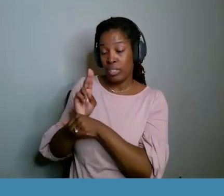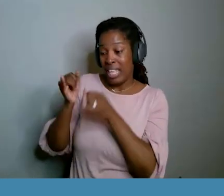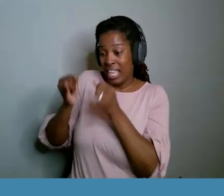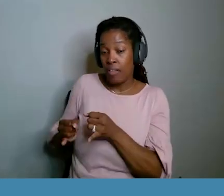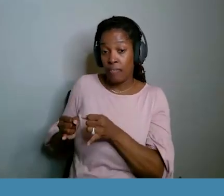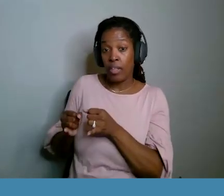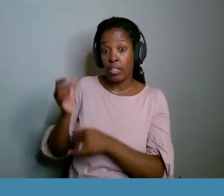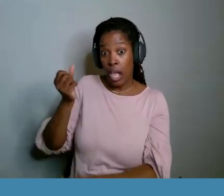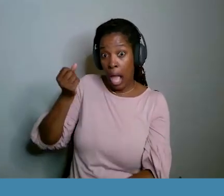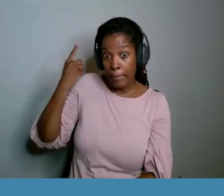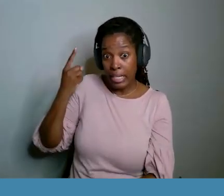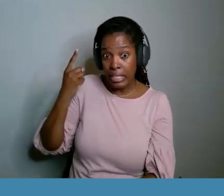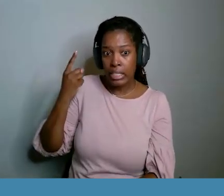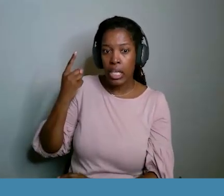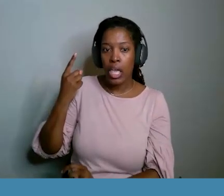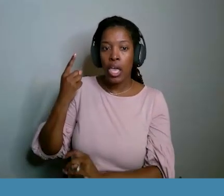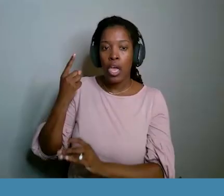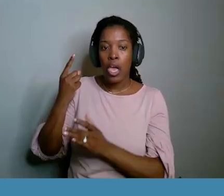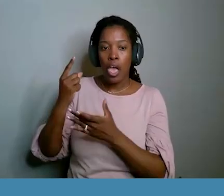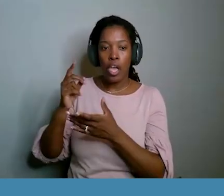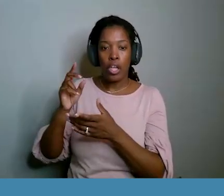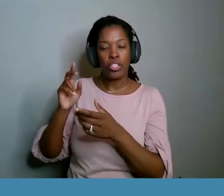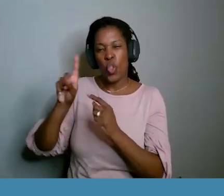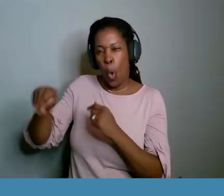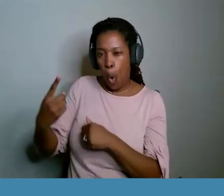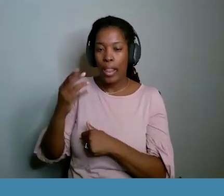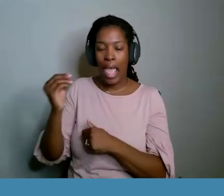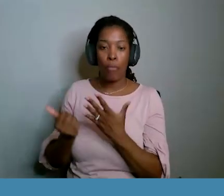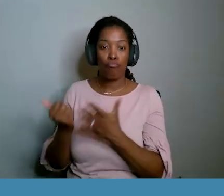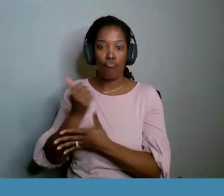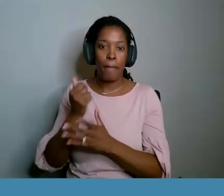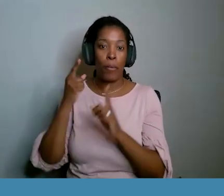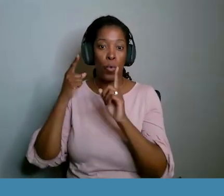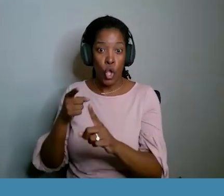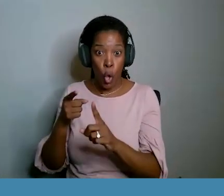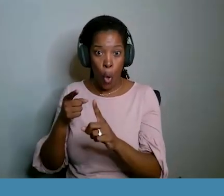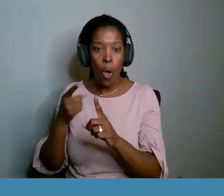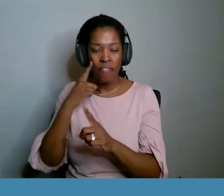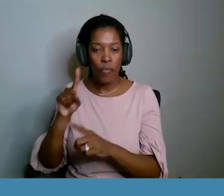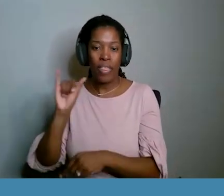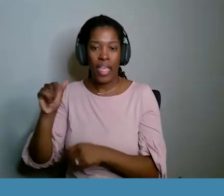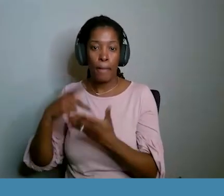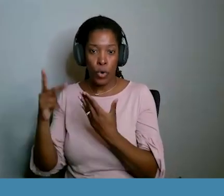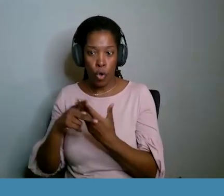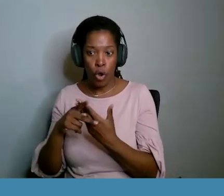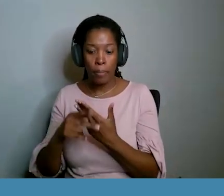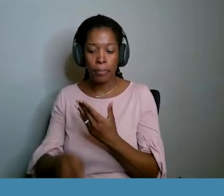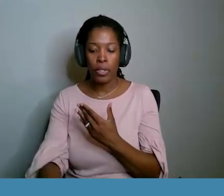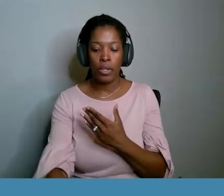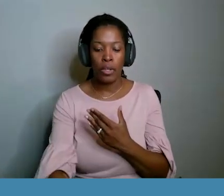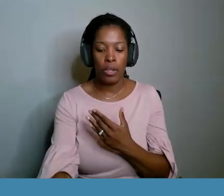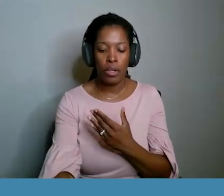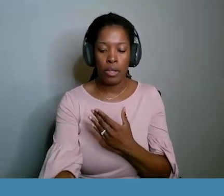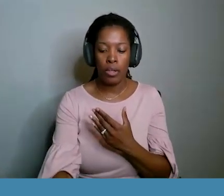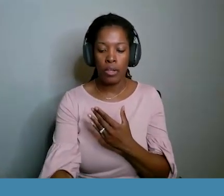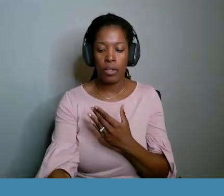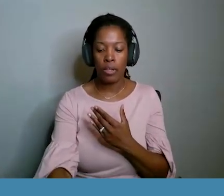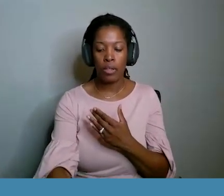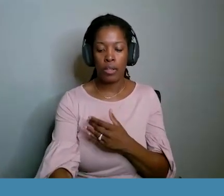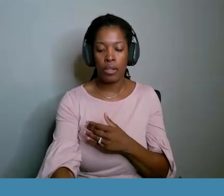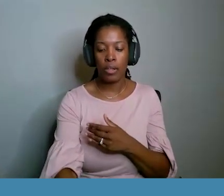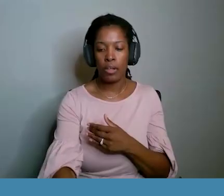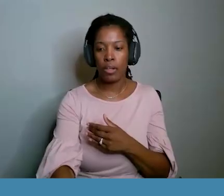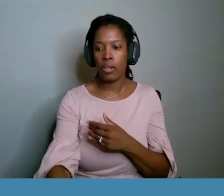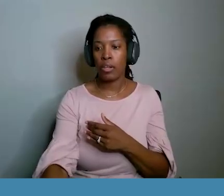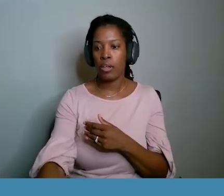legal proceedings. That is the only and primary goal of the forensic program, is to make sure that they can understand their criminal proceedings. And